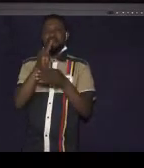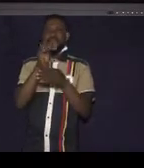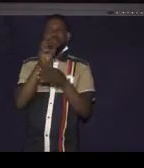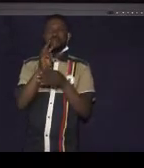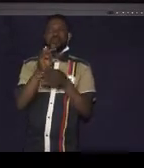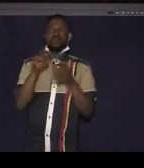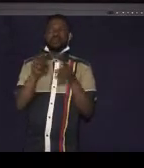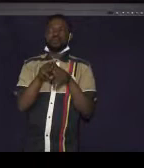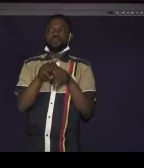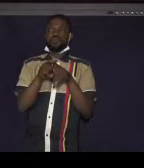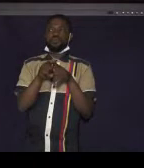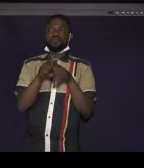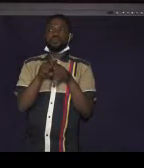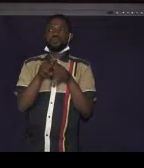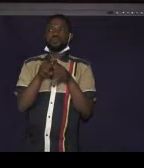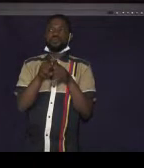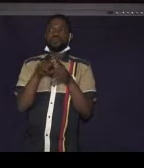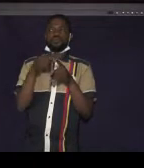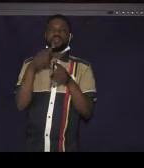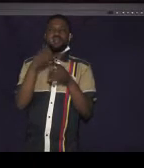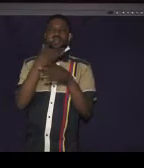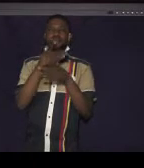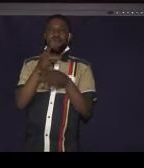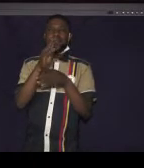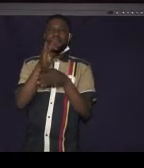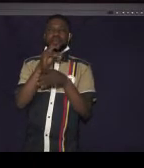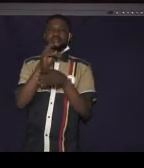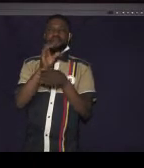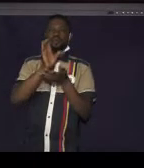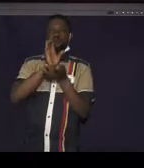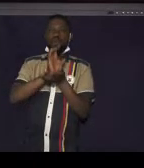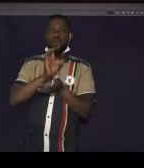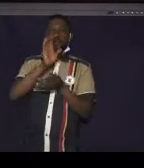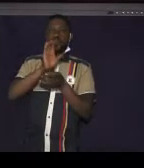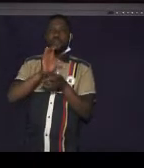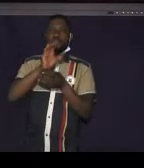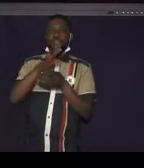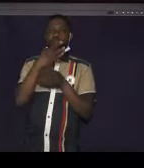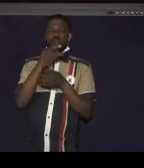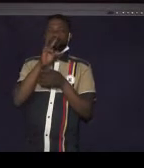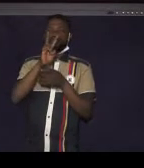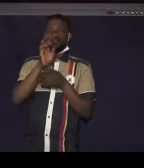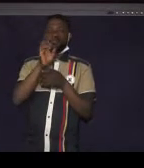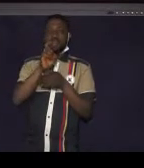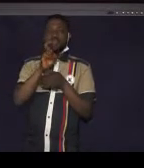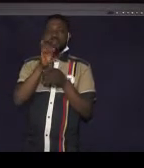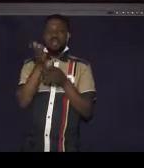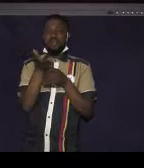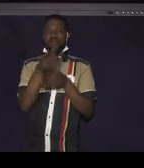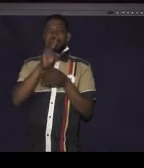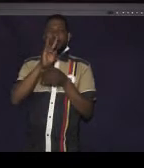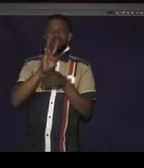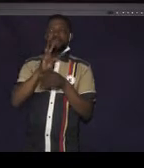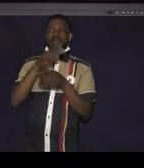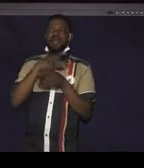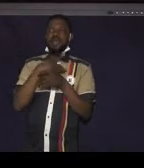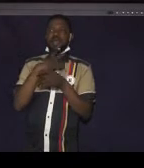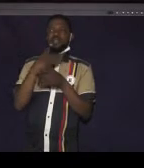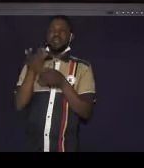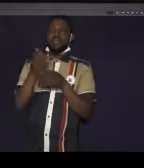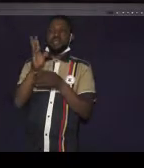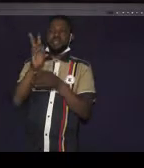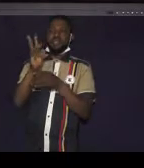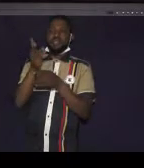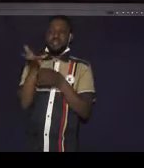answer. So sort of like this. So divide by the coefficient of x. 2 is the coefficient, 2x divided by 2. On this side, we will have